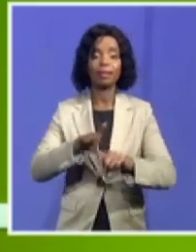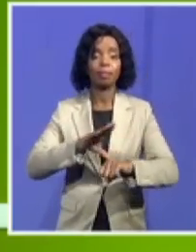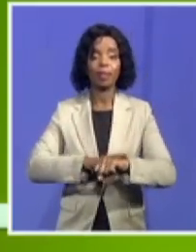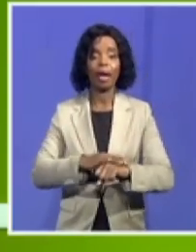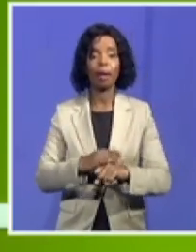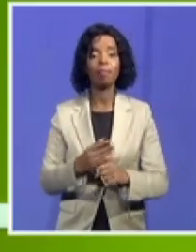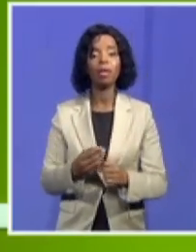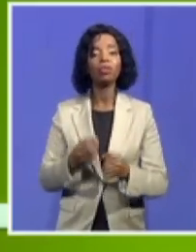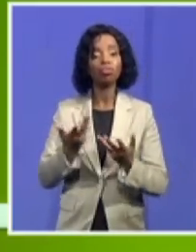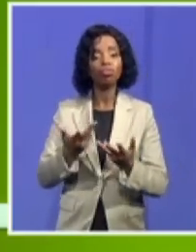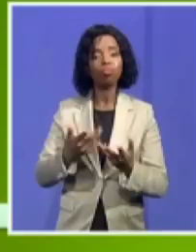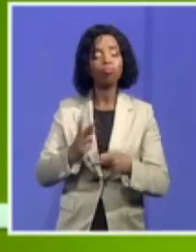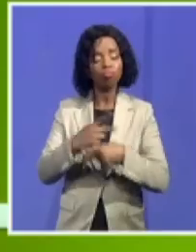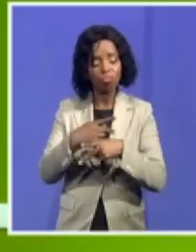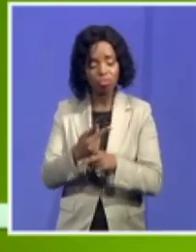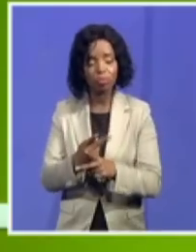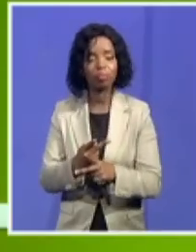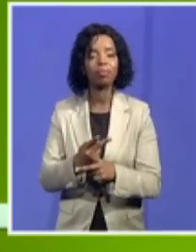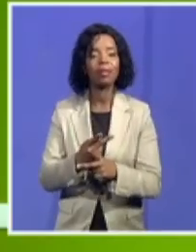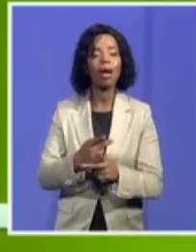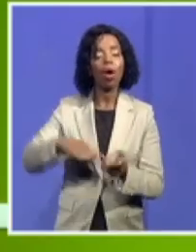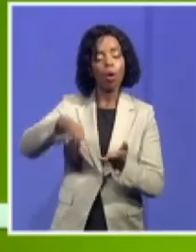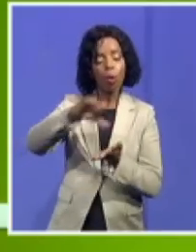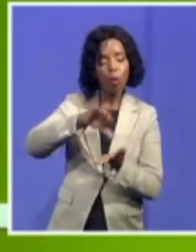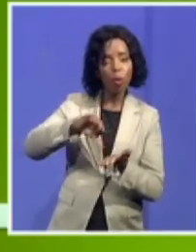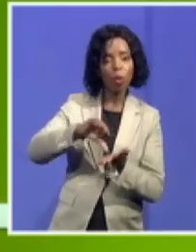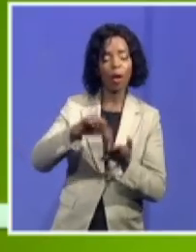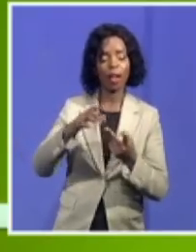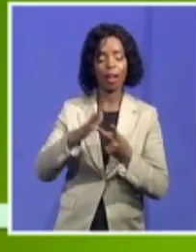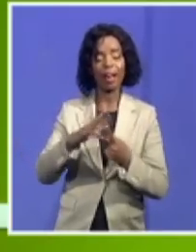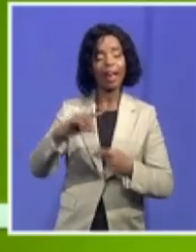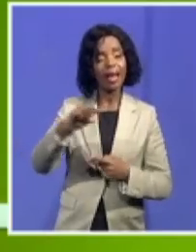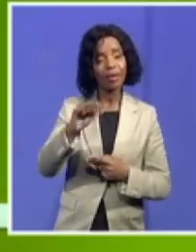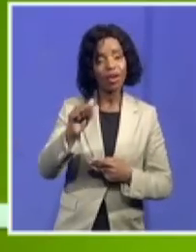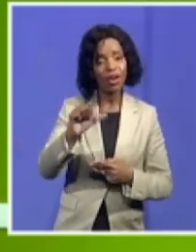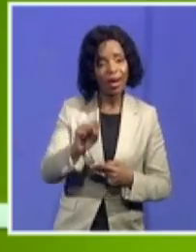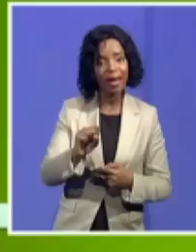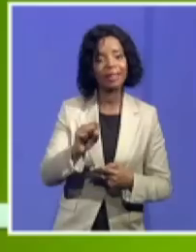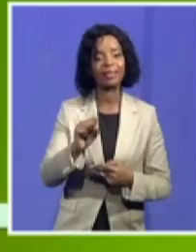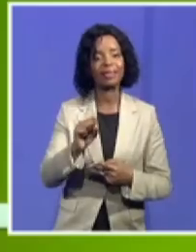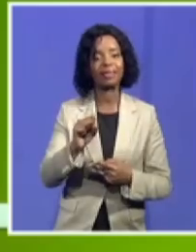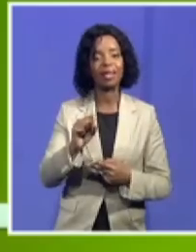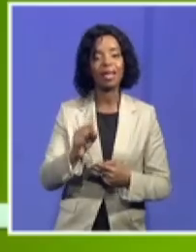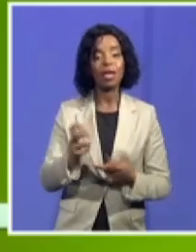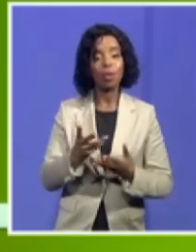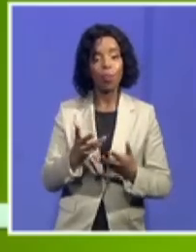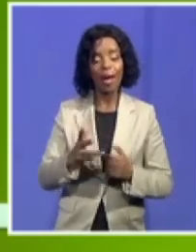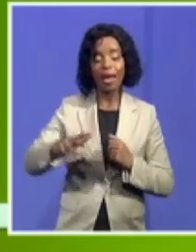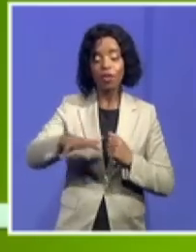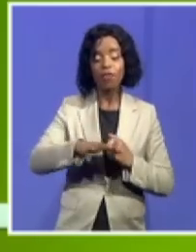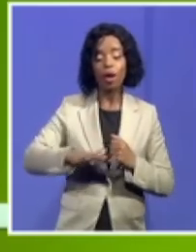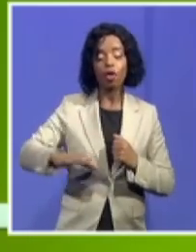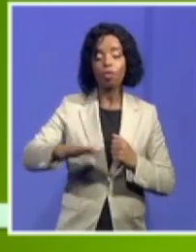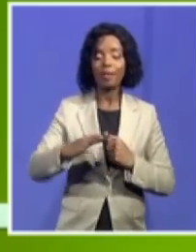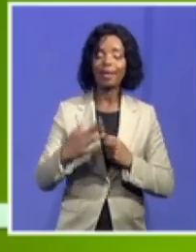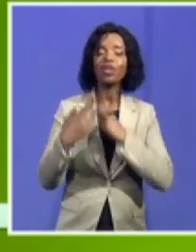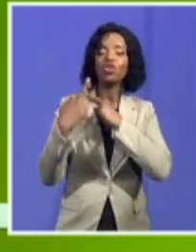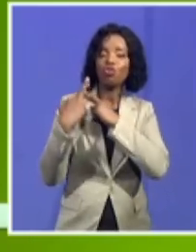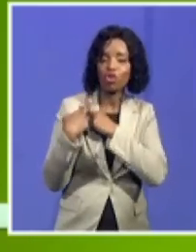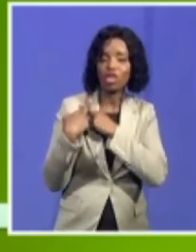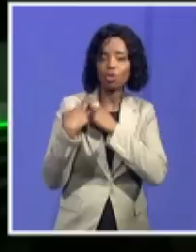oil and gas as they find it in an environmentally responsible and sustainable